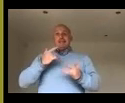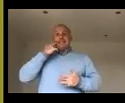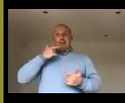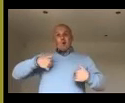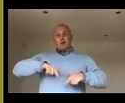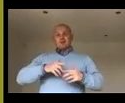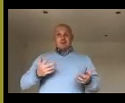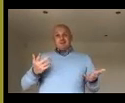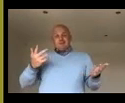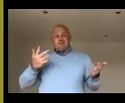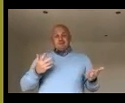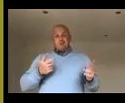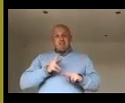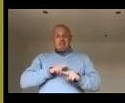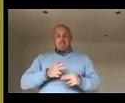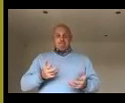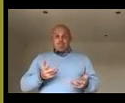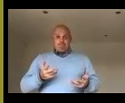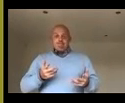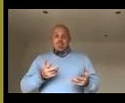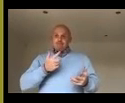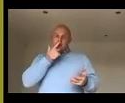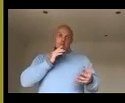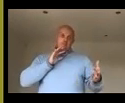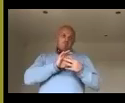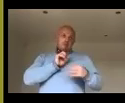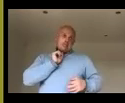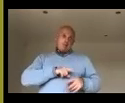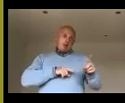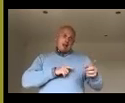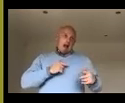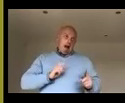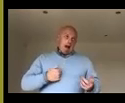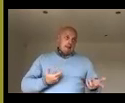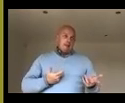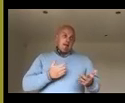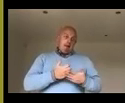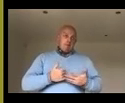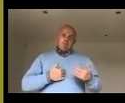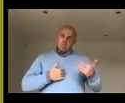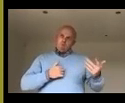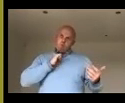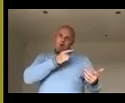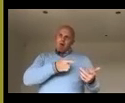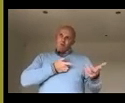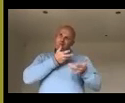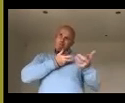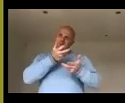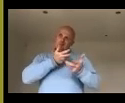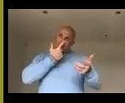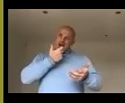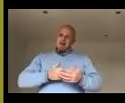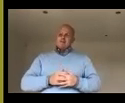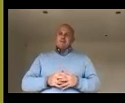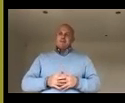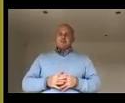the applications much more quickly, which is why we prefer to do it that way. But we're open to discussions if people need